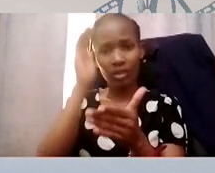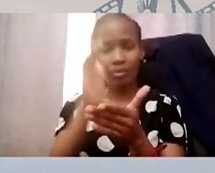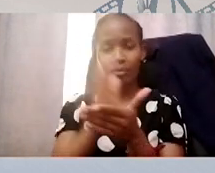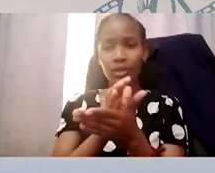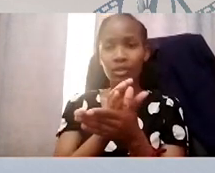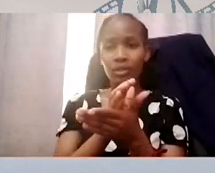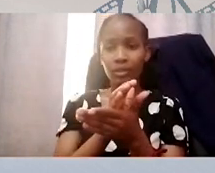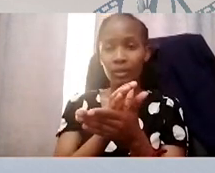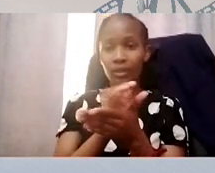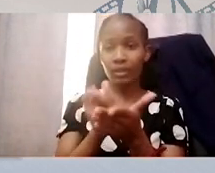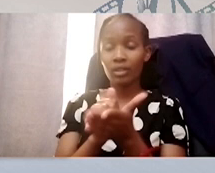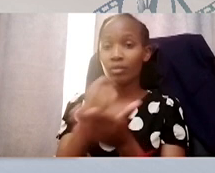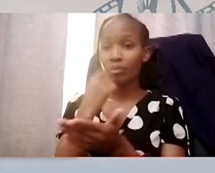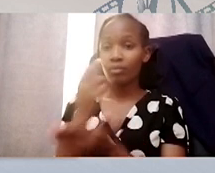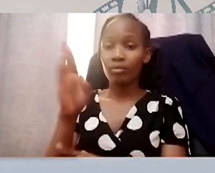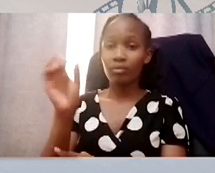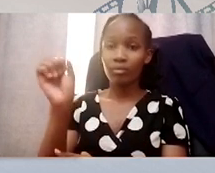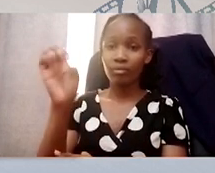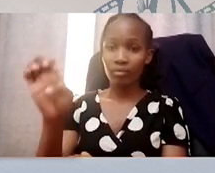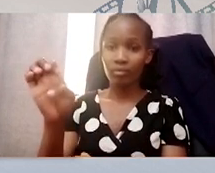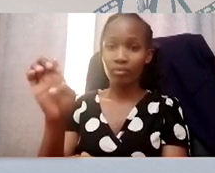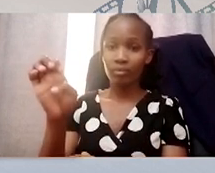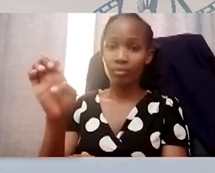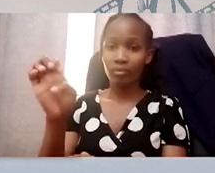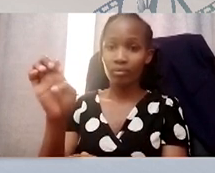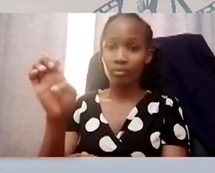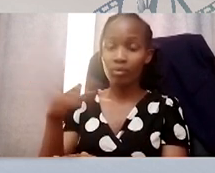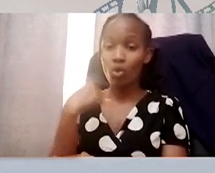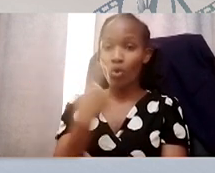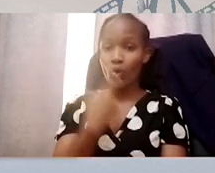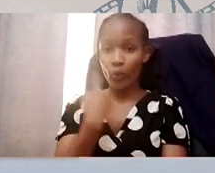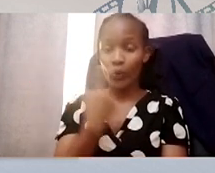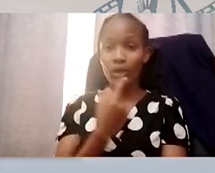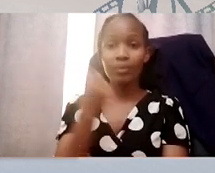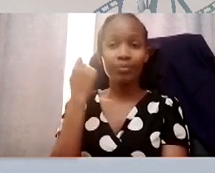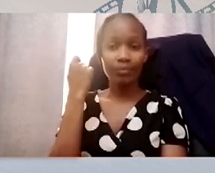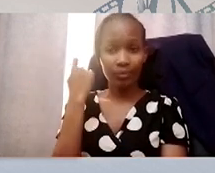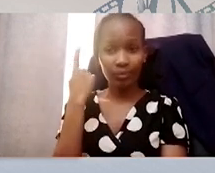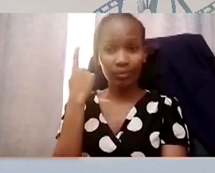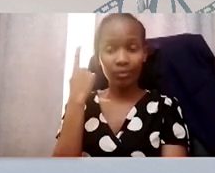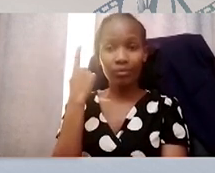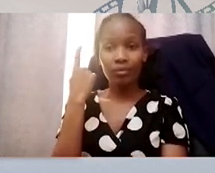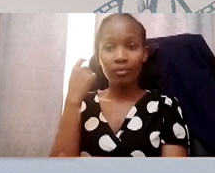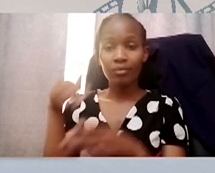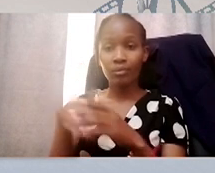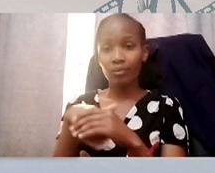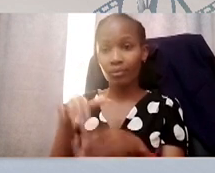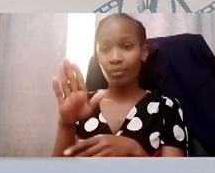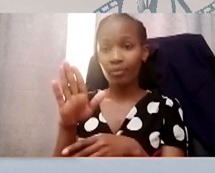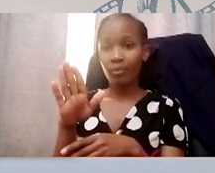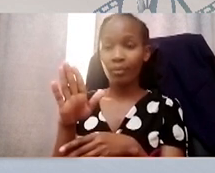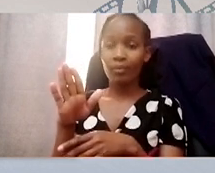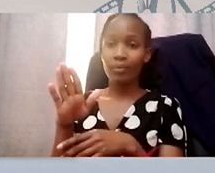Rose Lokonyen Natike, who I understand is a remarkable lady in her own right in terms of refugee